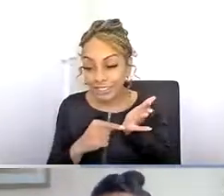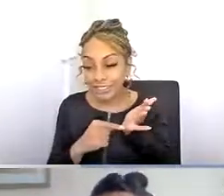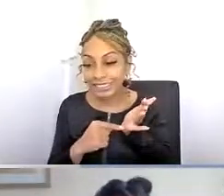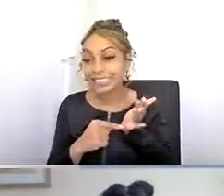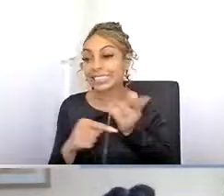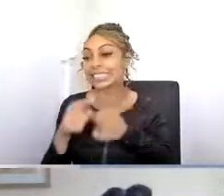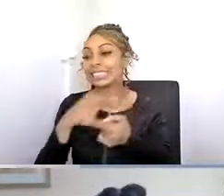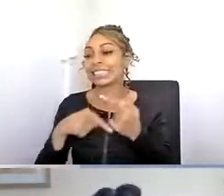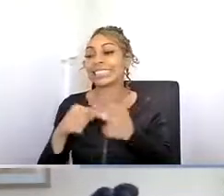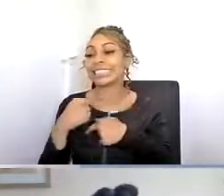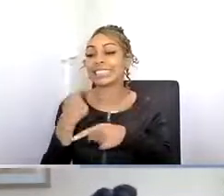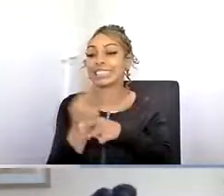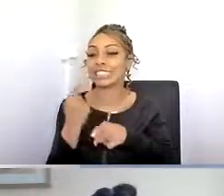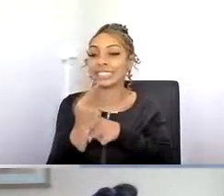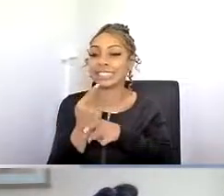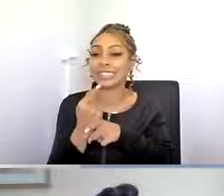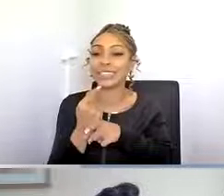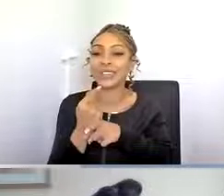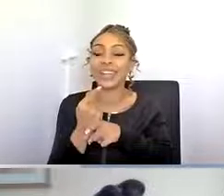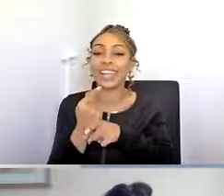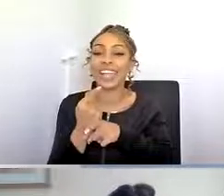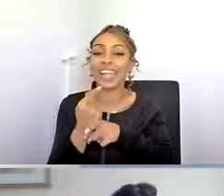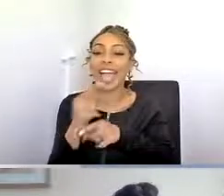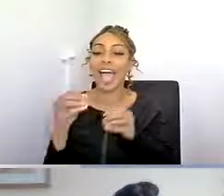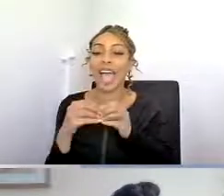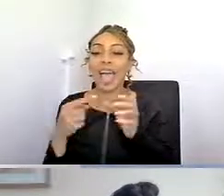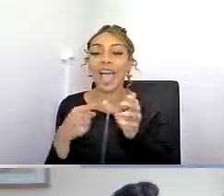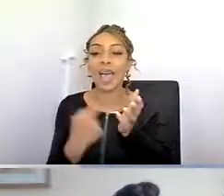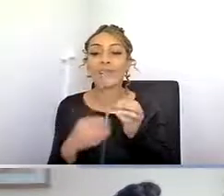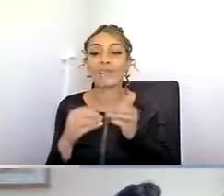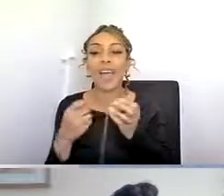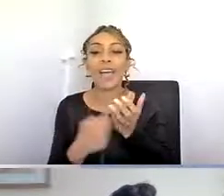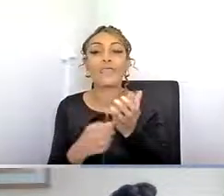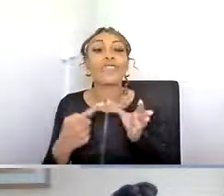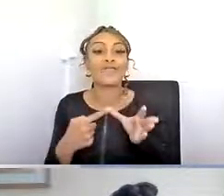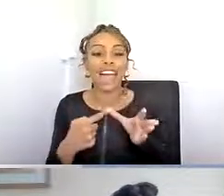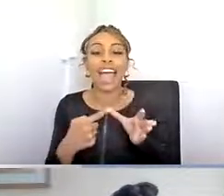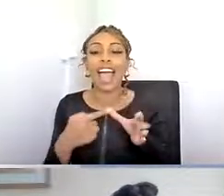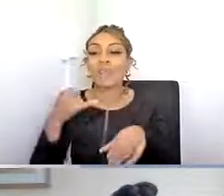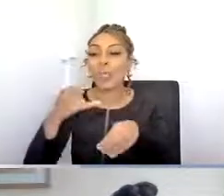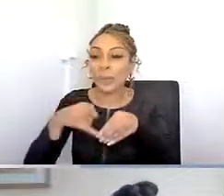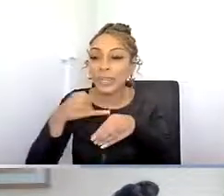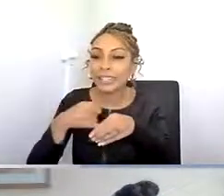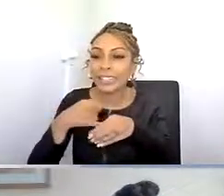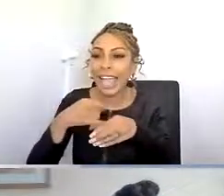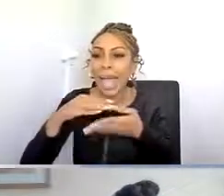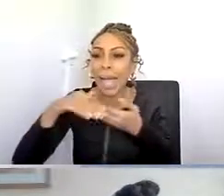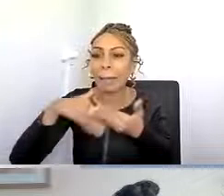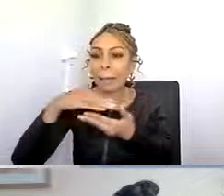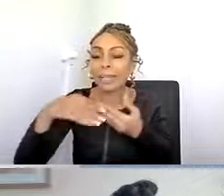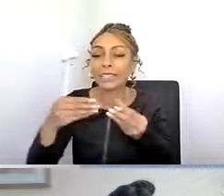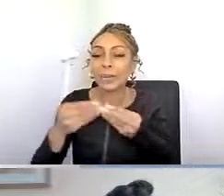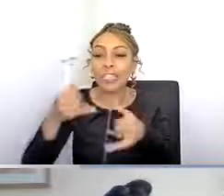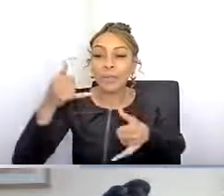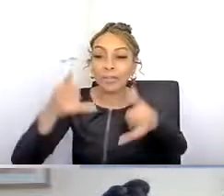him talking, weaning Barbara Hepworth off whiskey, diluting it down with milk. And we also had Margaret Mellis,